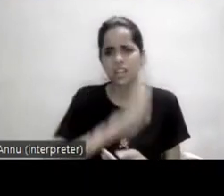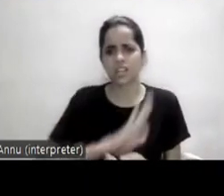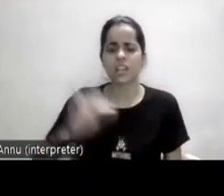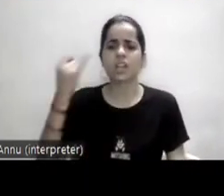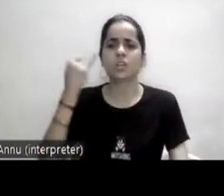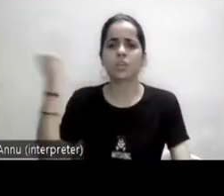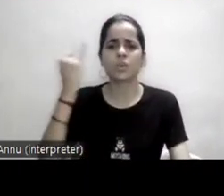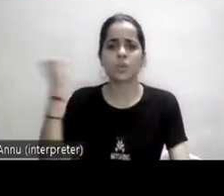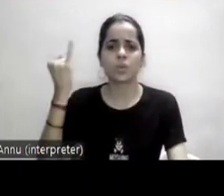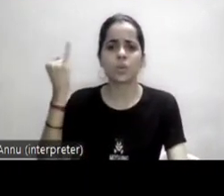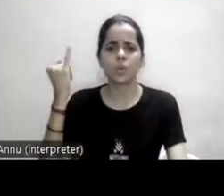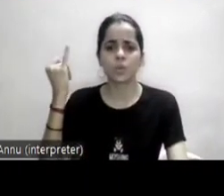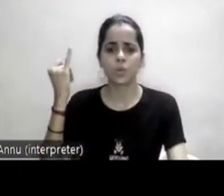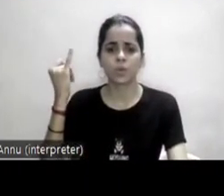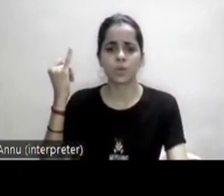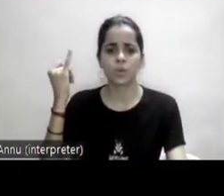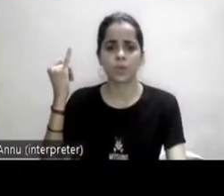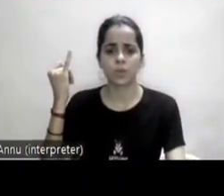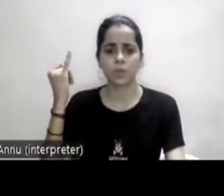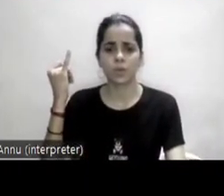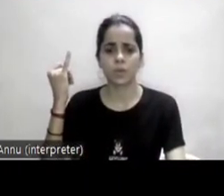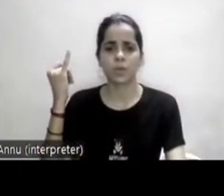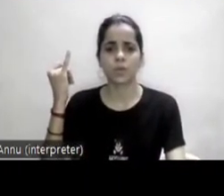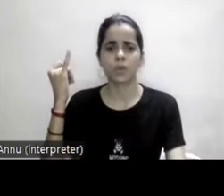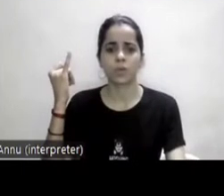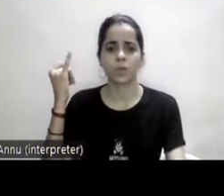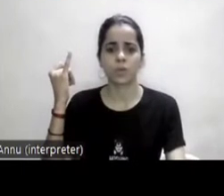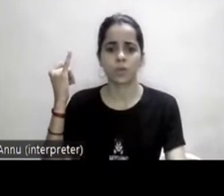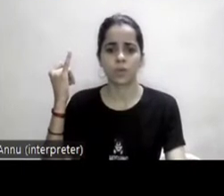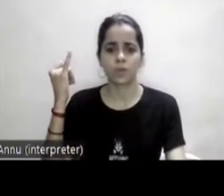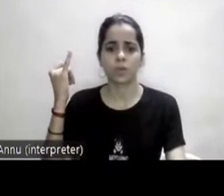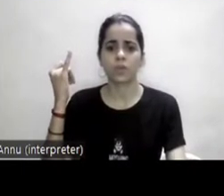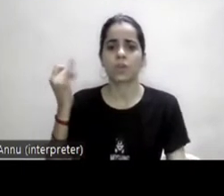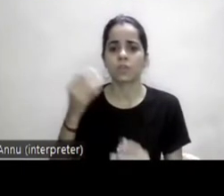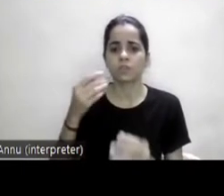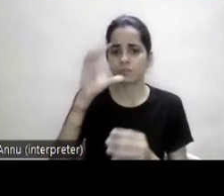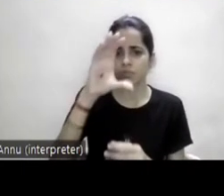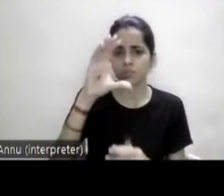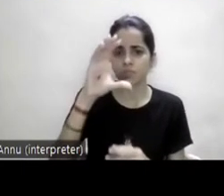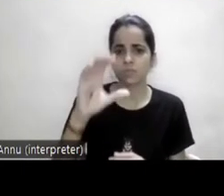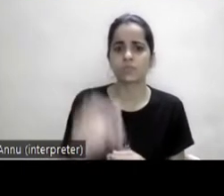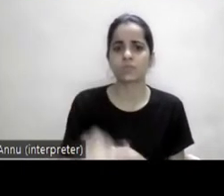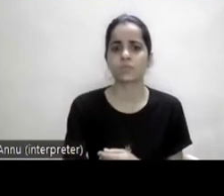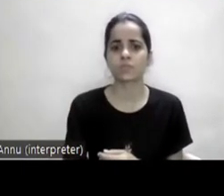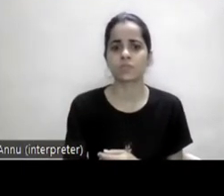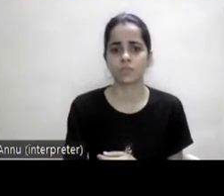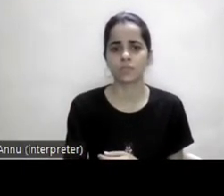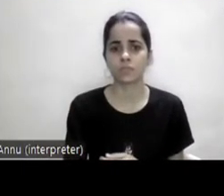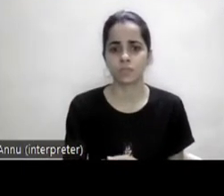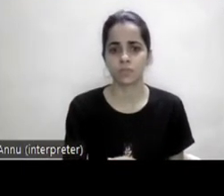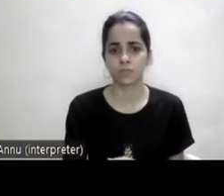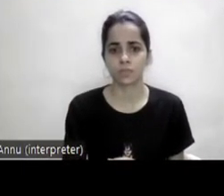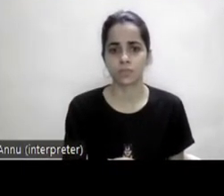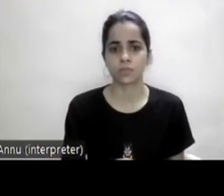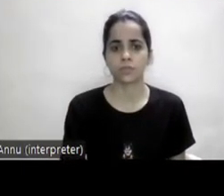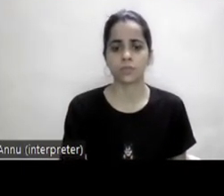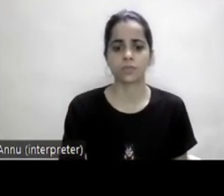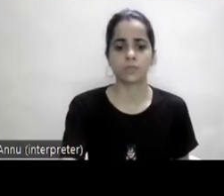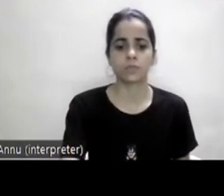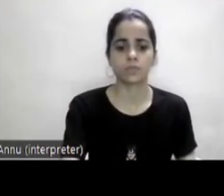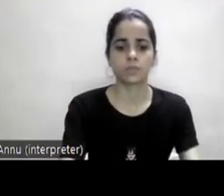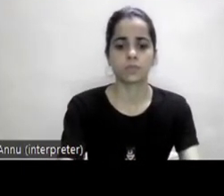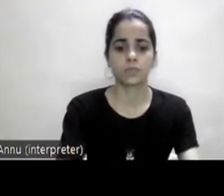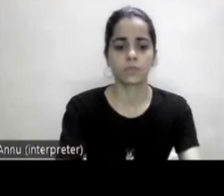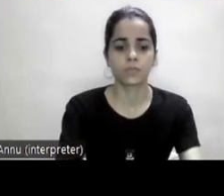been here. Like, you know, this is a phrase that, you know, has recently come up when you read disability studies in India. But